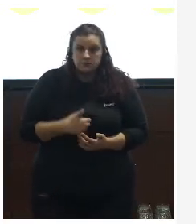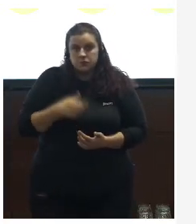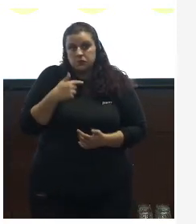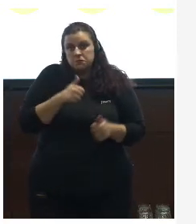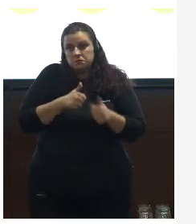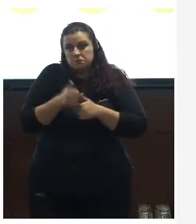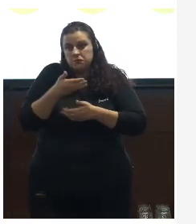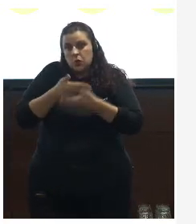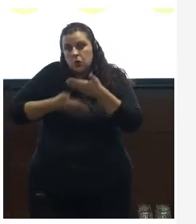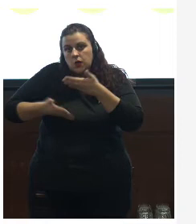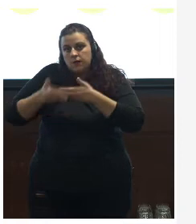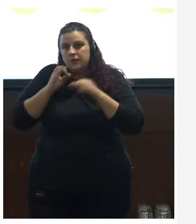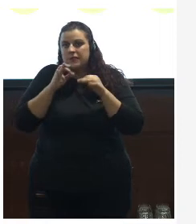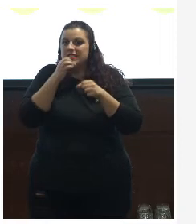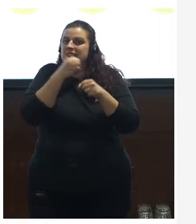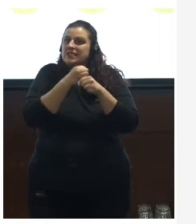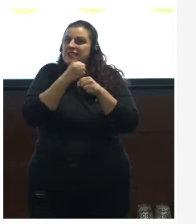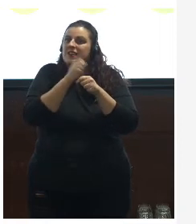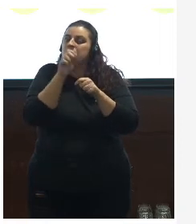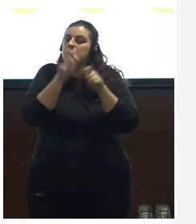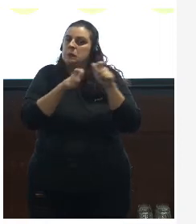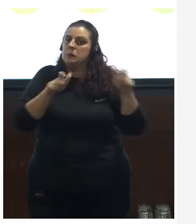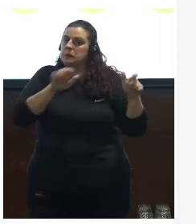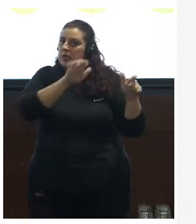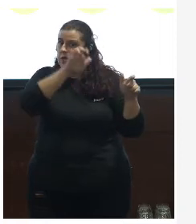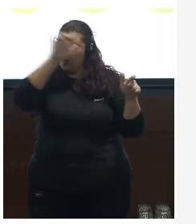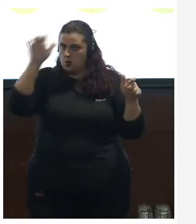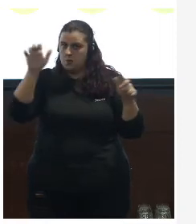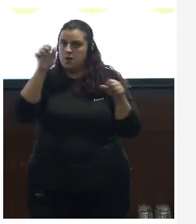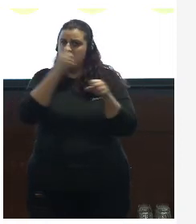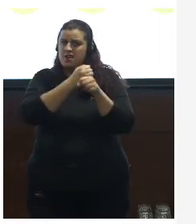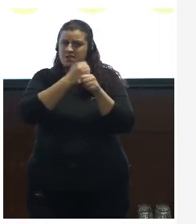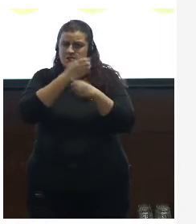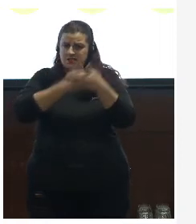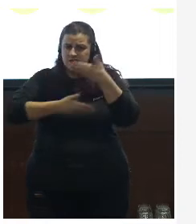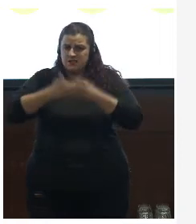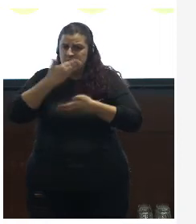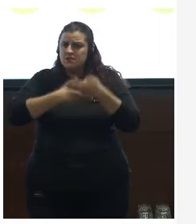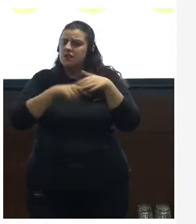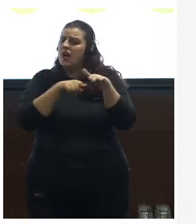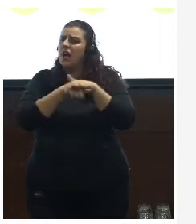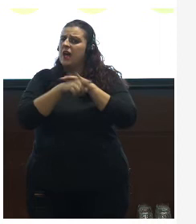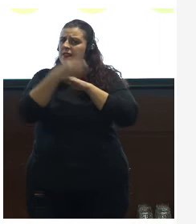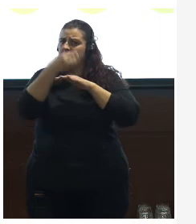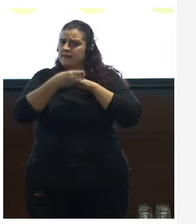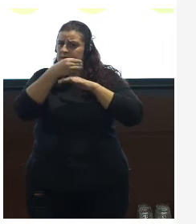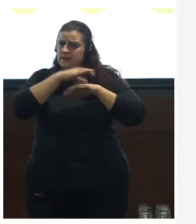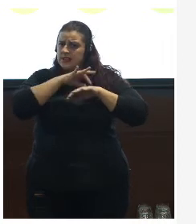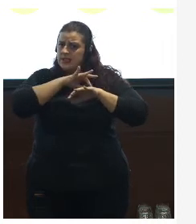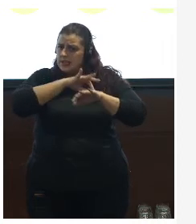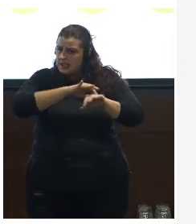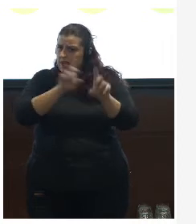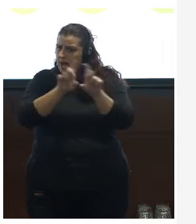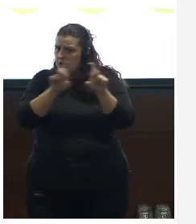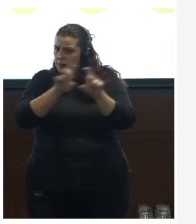Europe, and there are many, many, many good agencies, guides, transport companies, DMCs